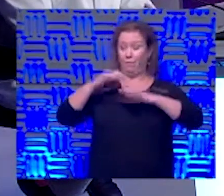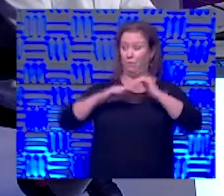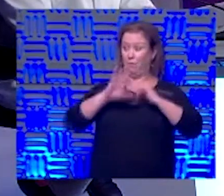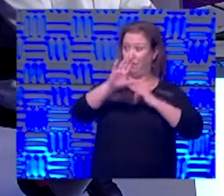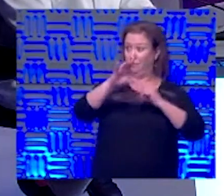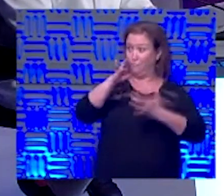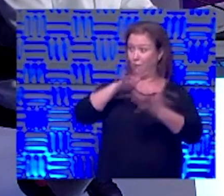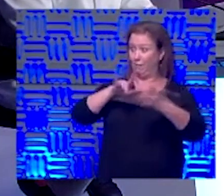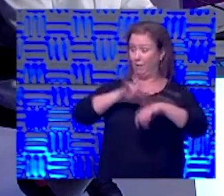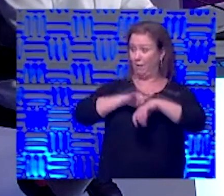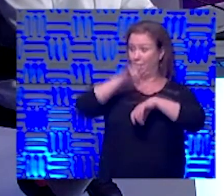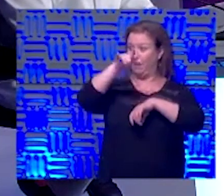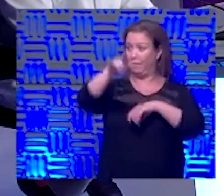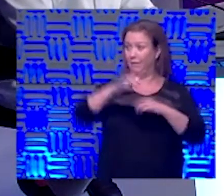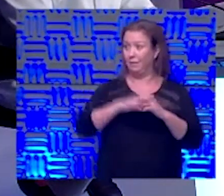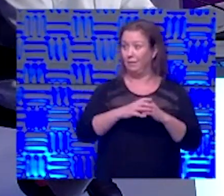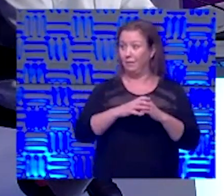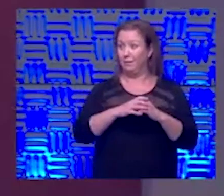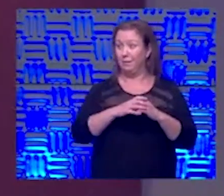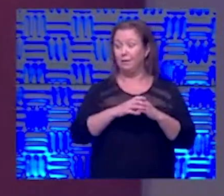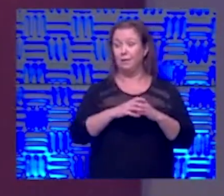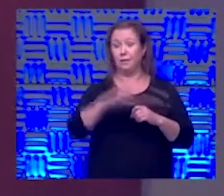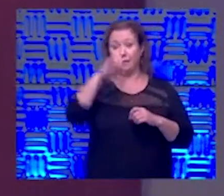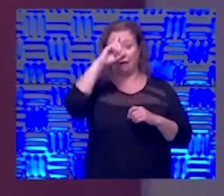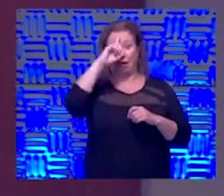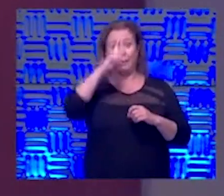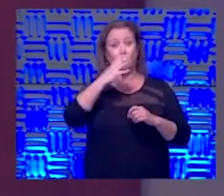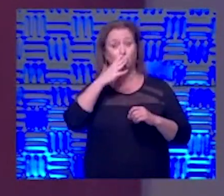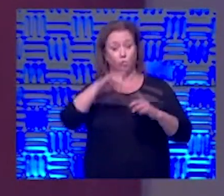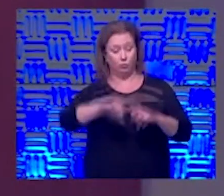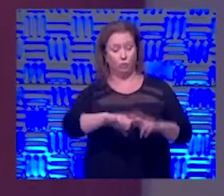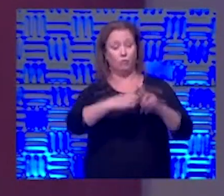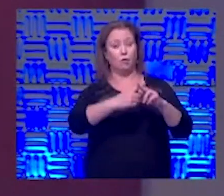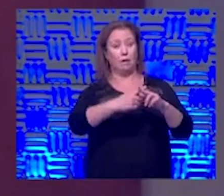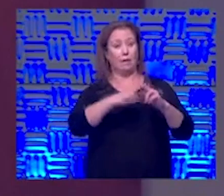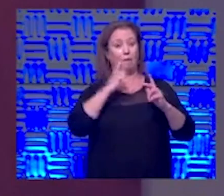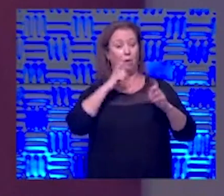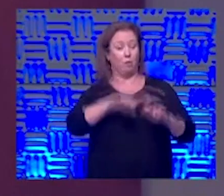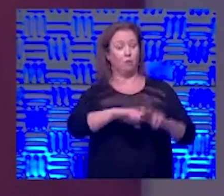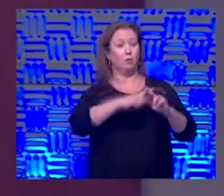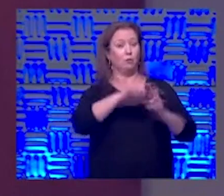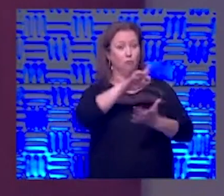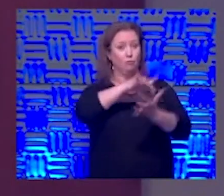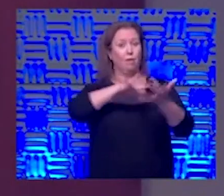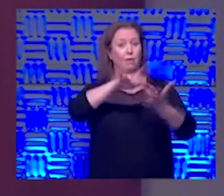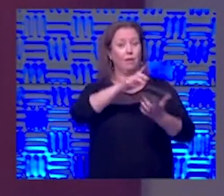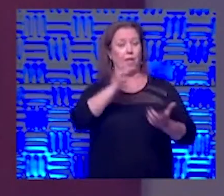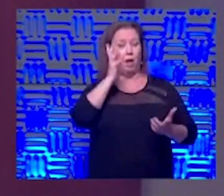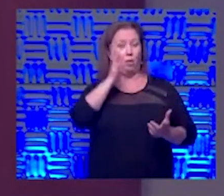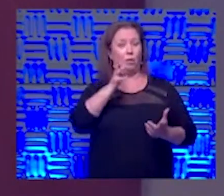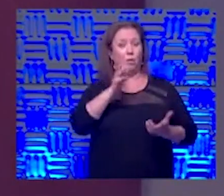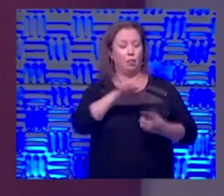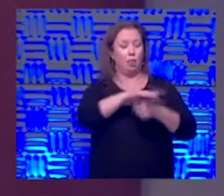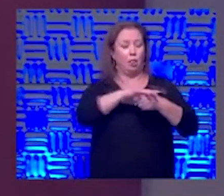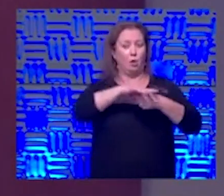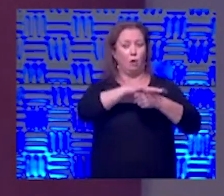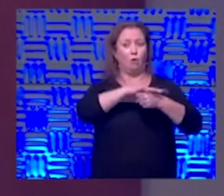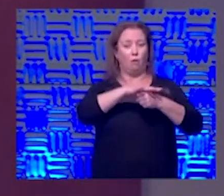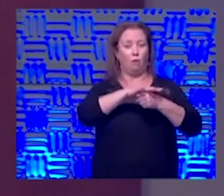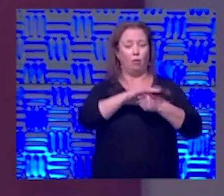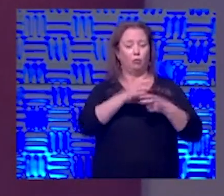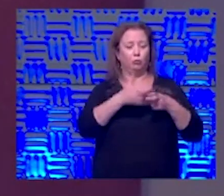traveling by plane? I think that's a good start. If I want to start traveling, I'll probably do it locally and